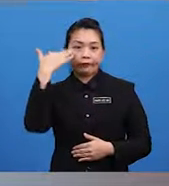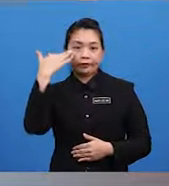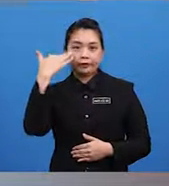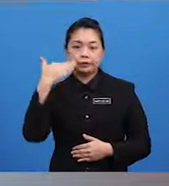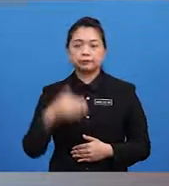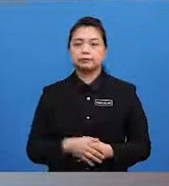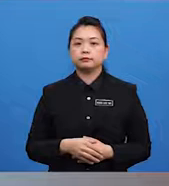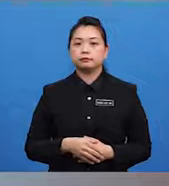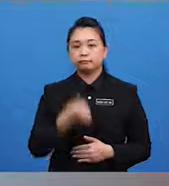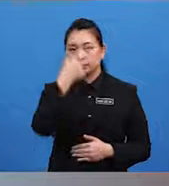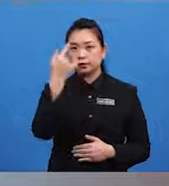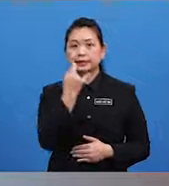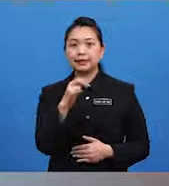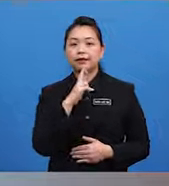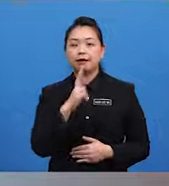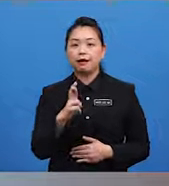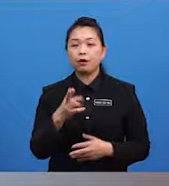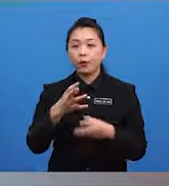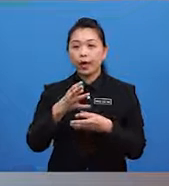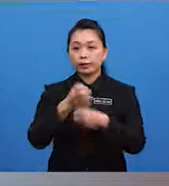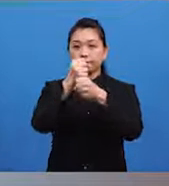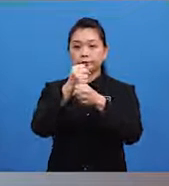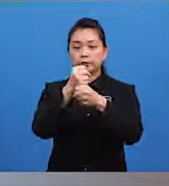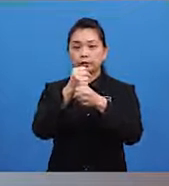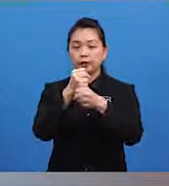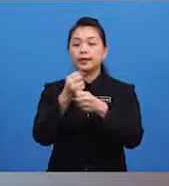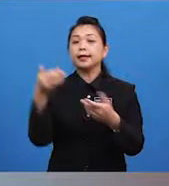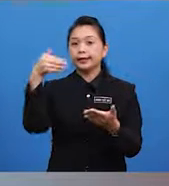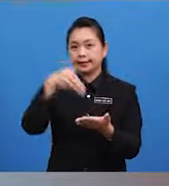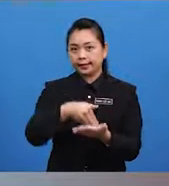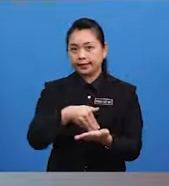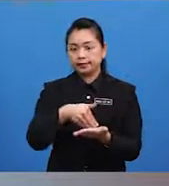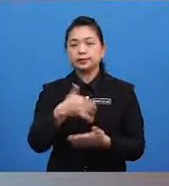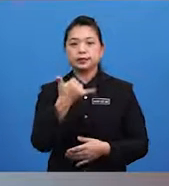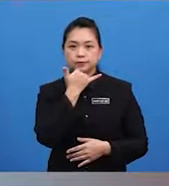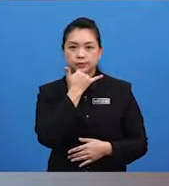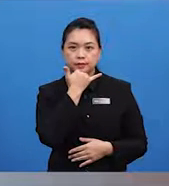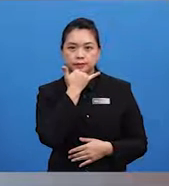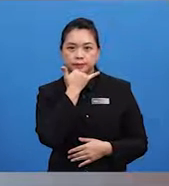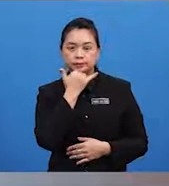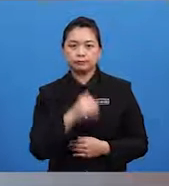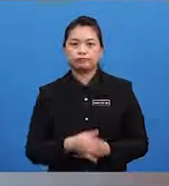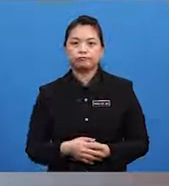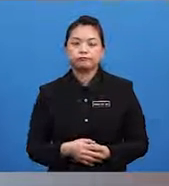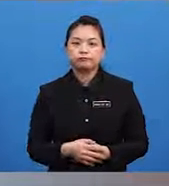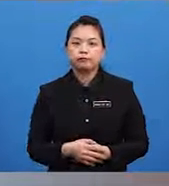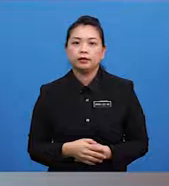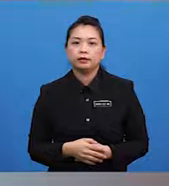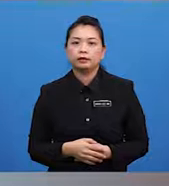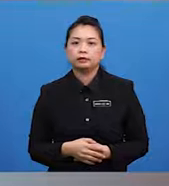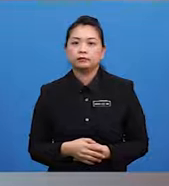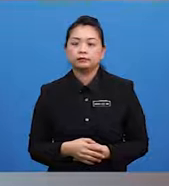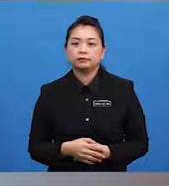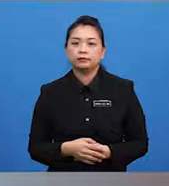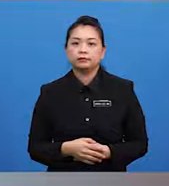are vacuum packed. Once again, this is not the assurance given by the